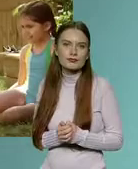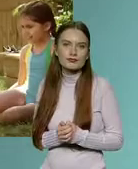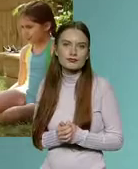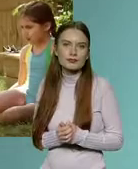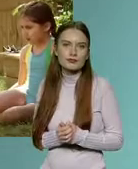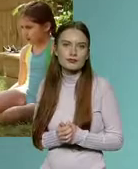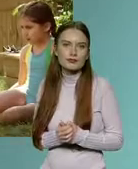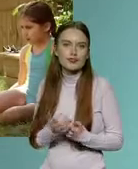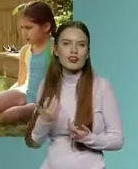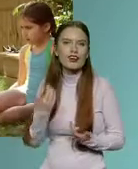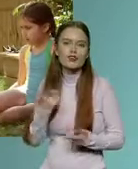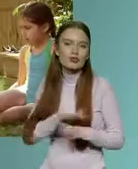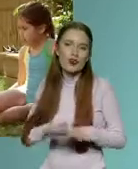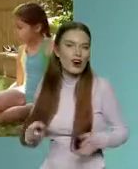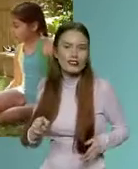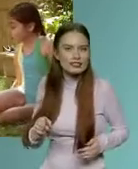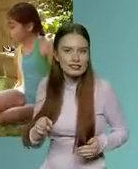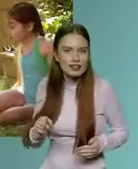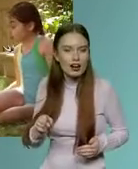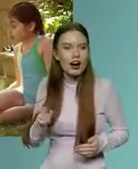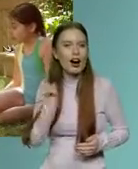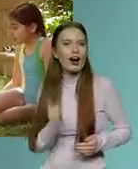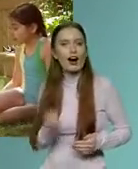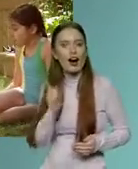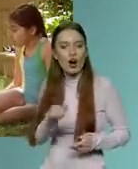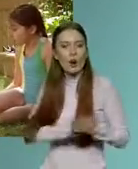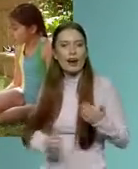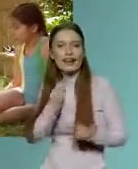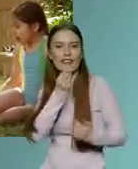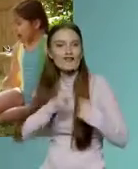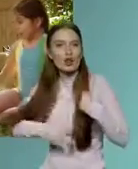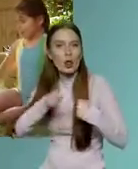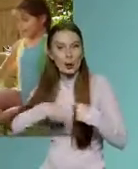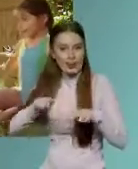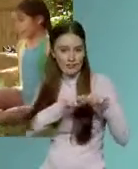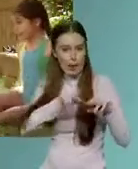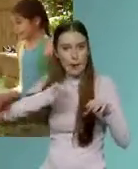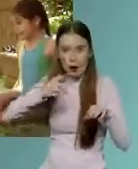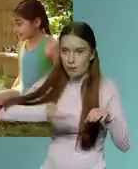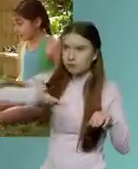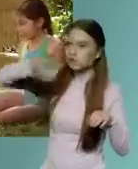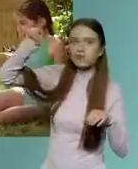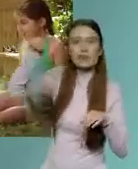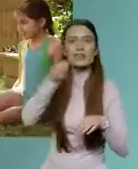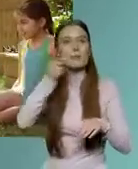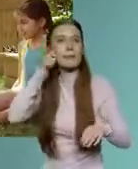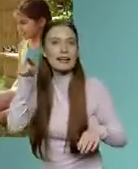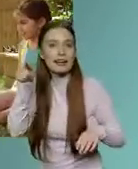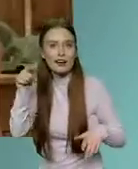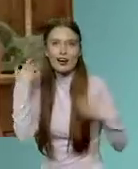I guess not. That means you're a herbivore in a family of carnivores. This is an amazing discovery,